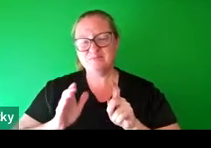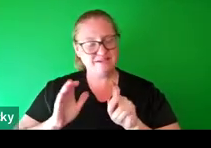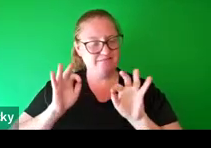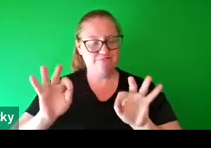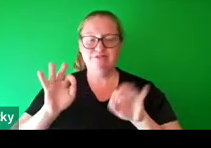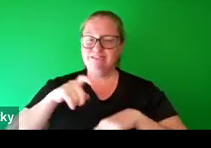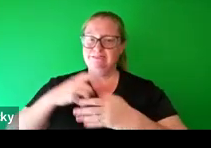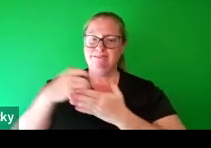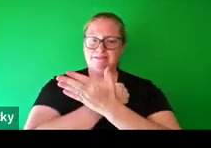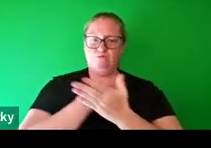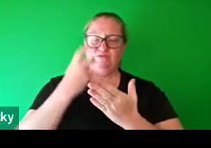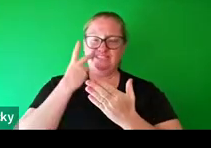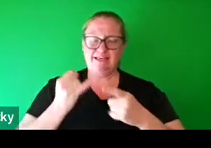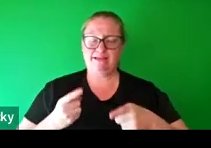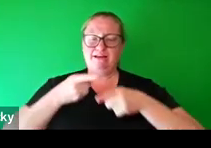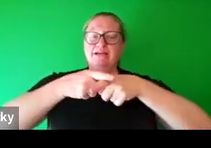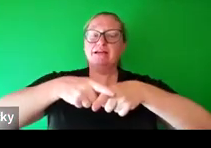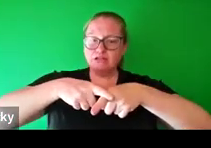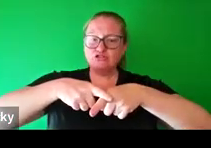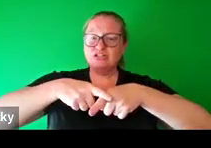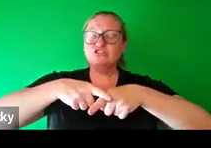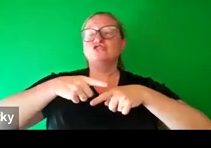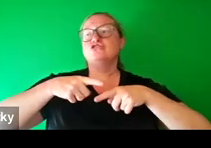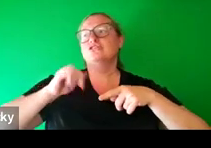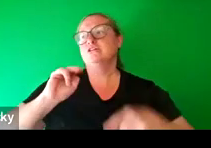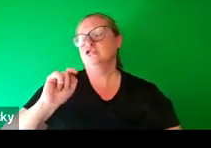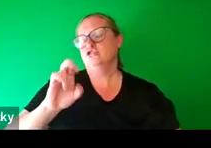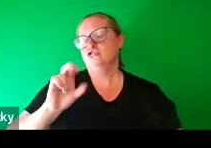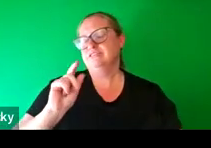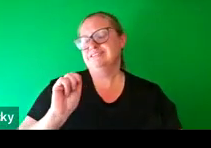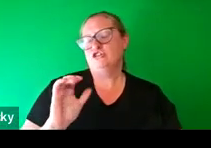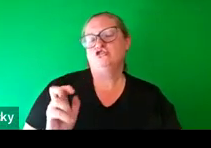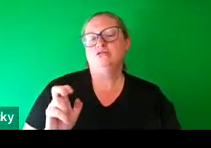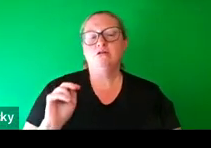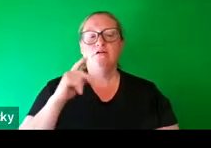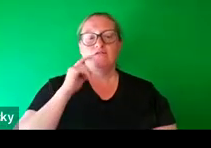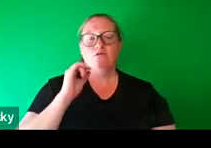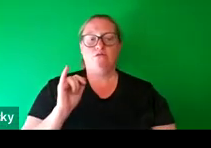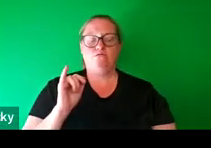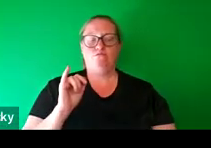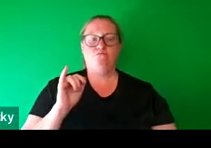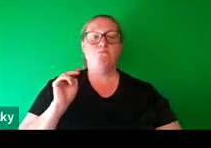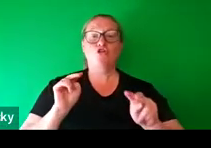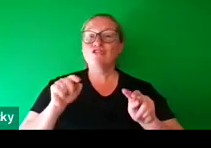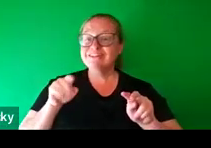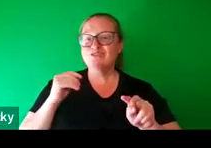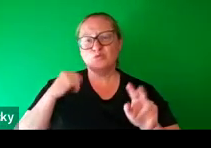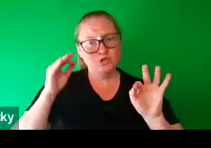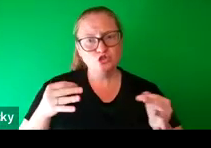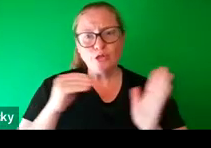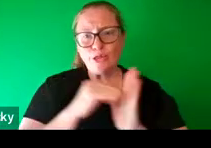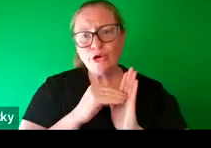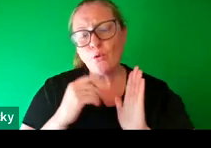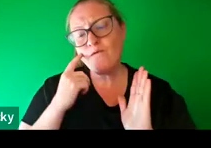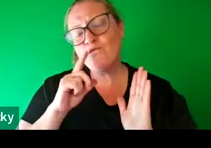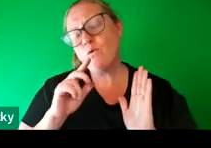place where we're going to see the intersections around the staffing needs and the monitoring there. So if we will certainly note that for